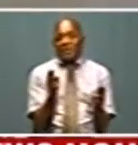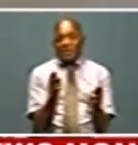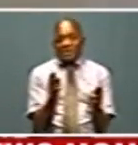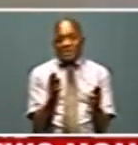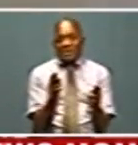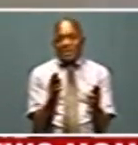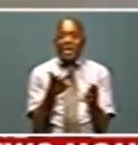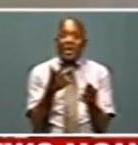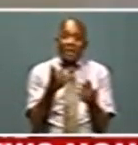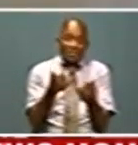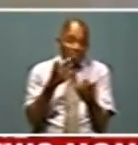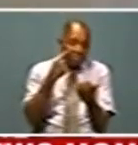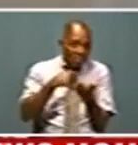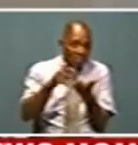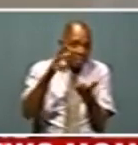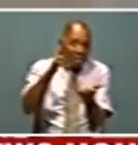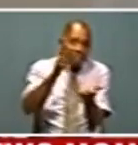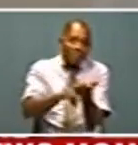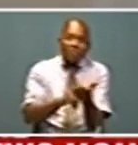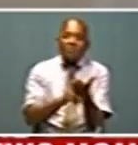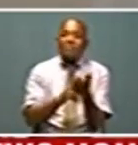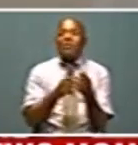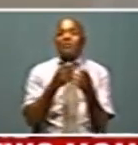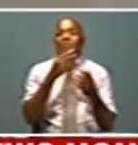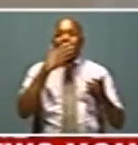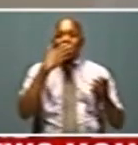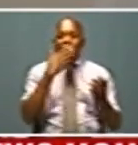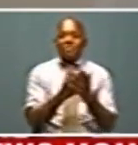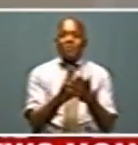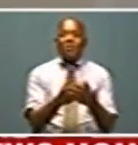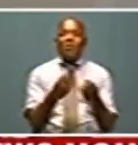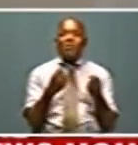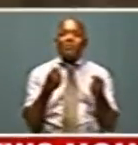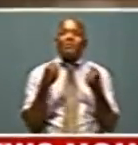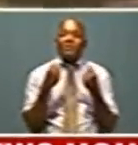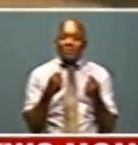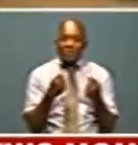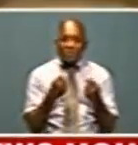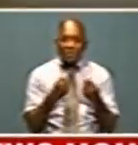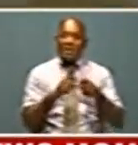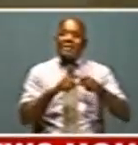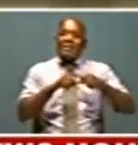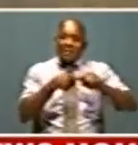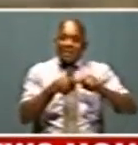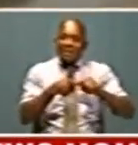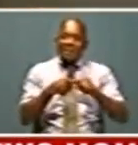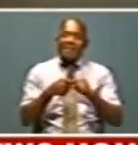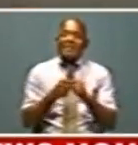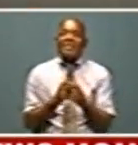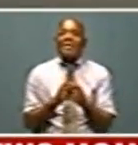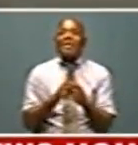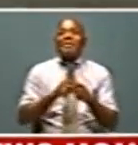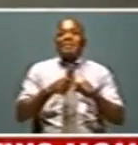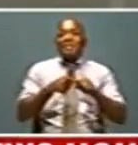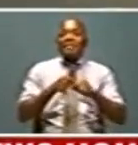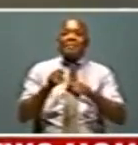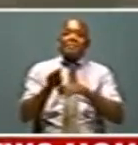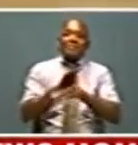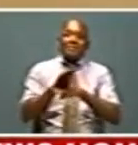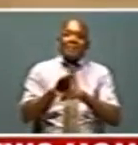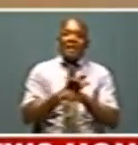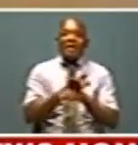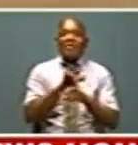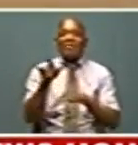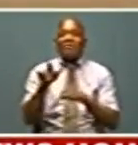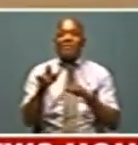been certified as good enough to accommodate commercial flights. And